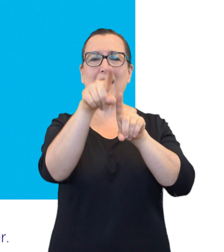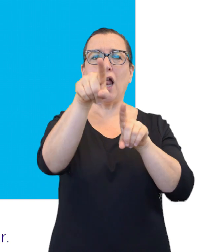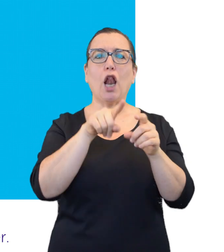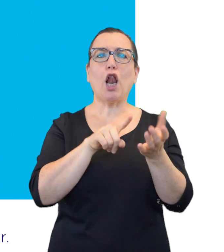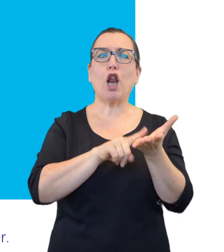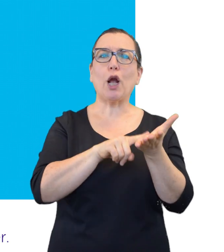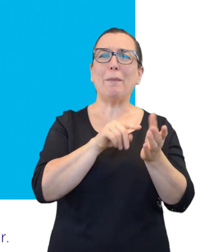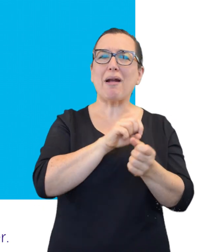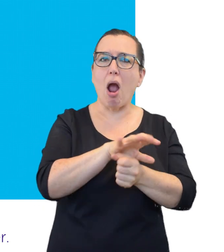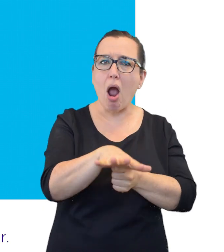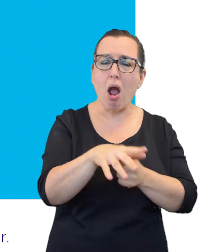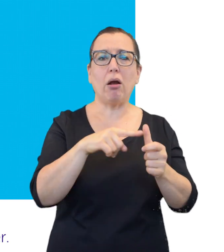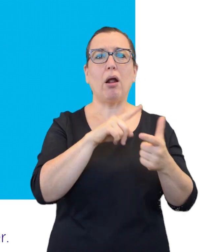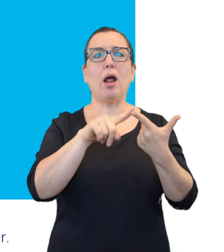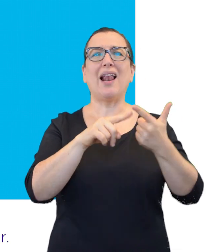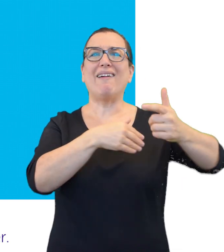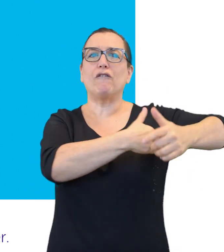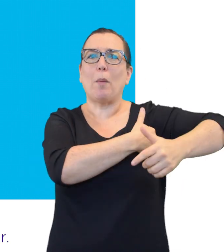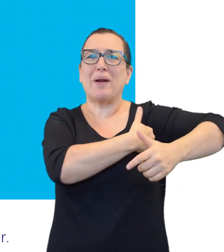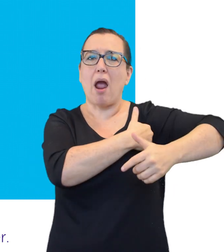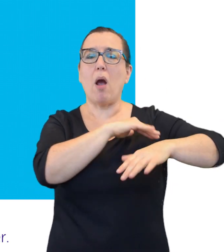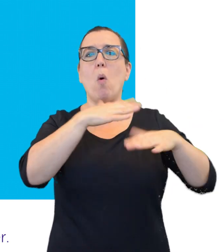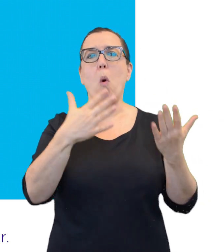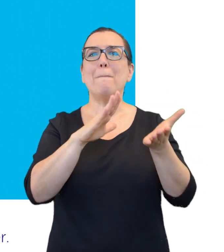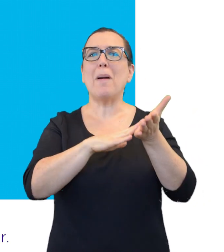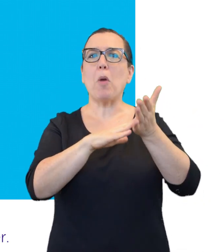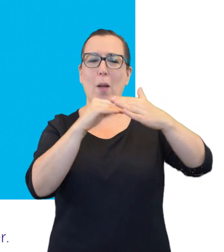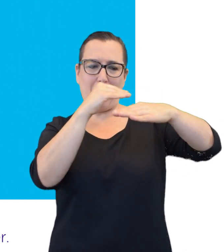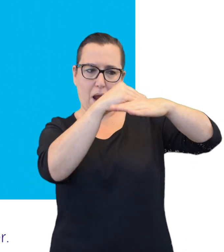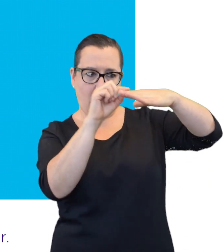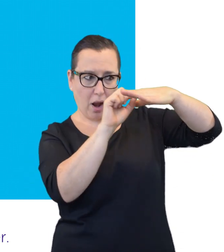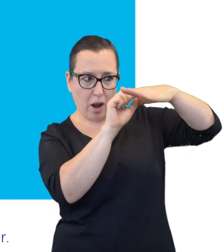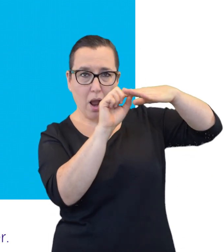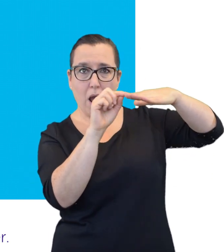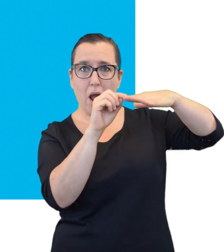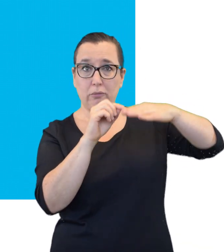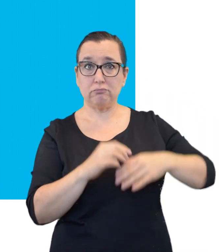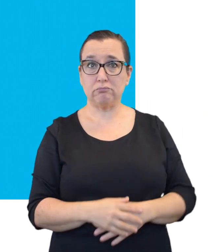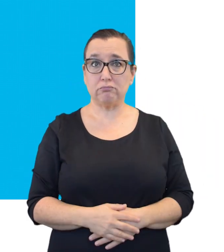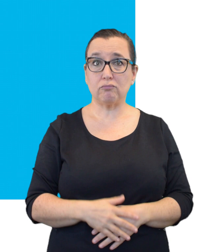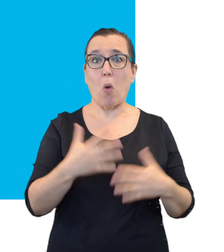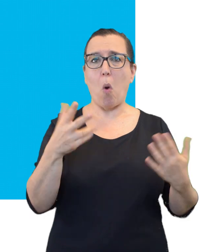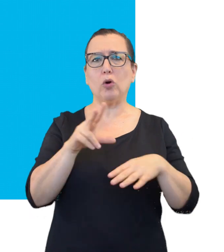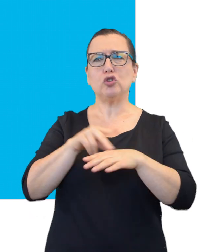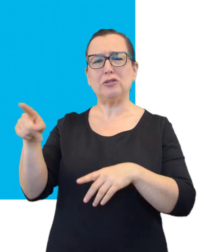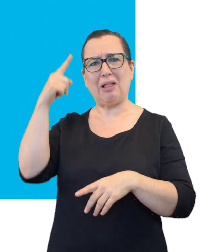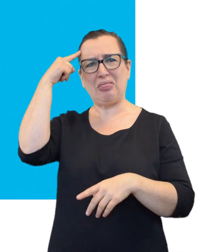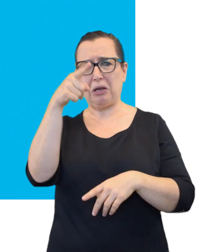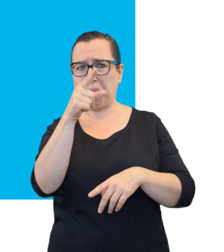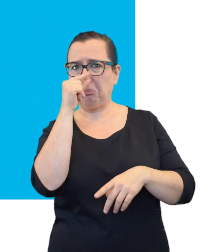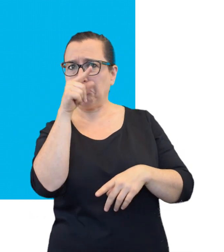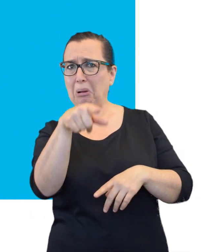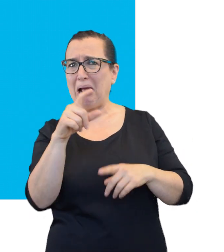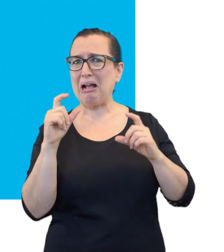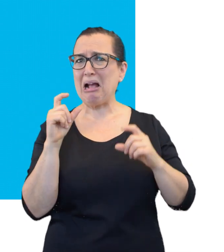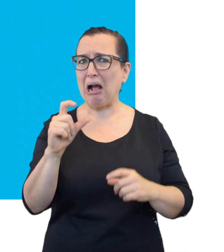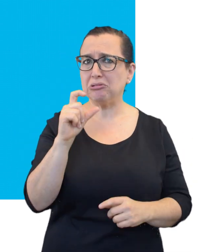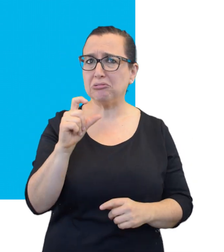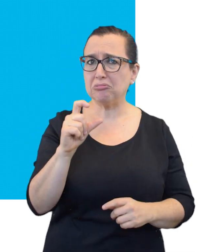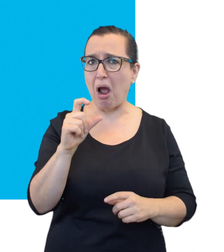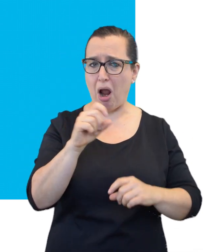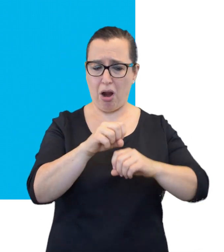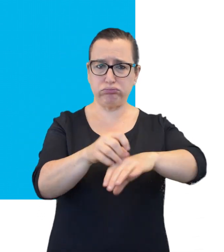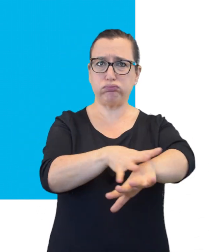if your doctor thinks your bone marrow may contain cancer cells that have spread from another type of cancer or for some non-cancerous conditions.